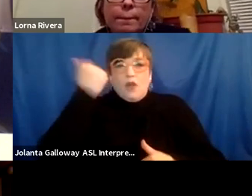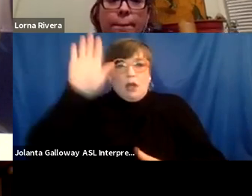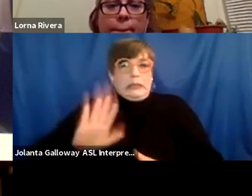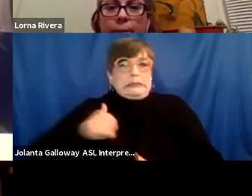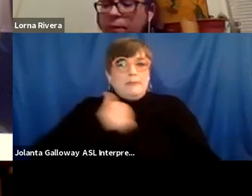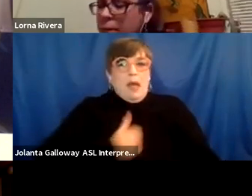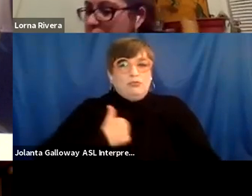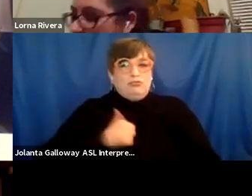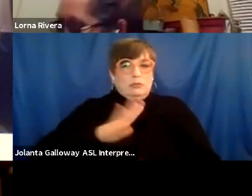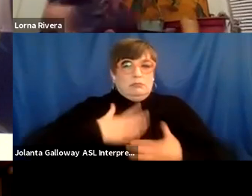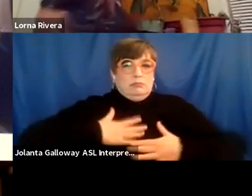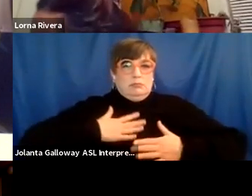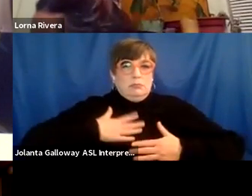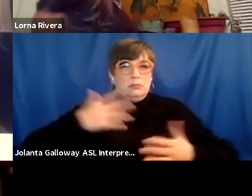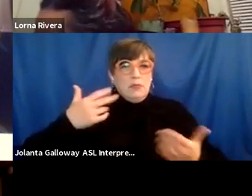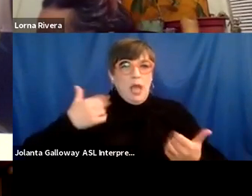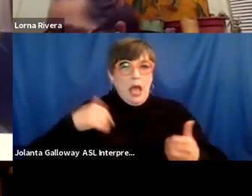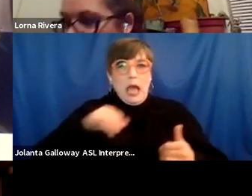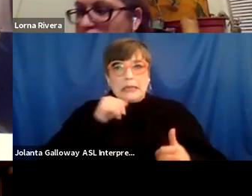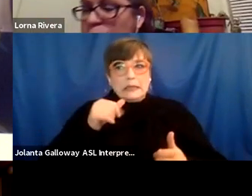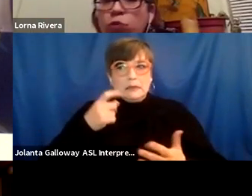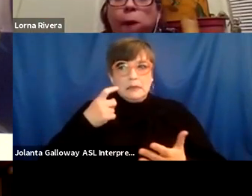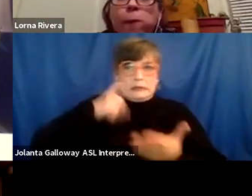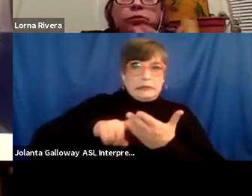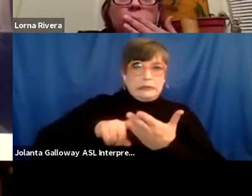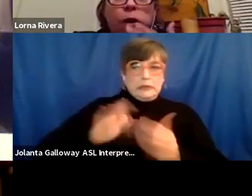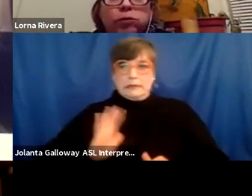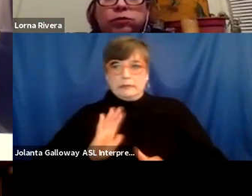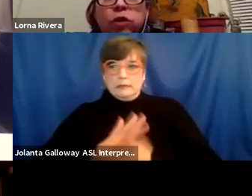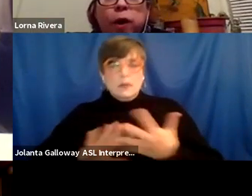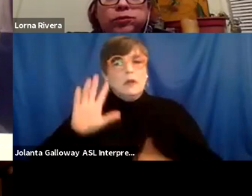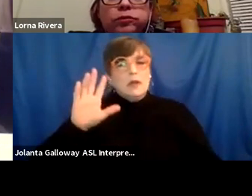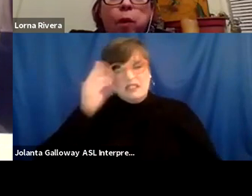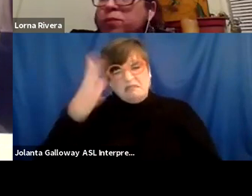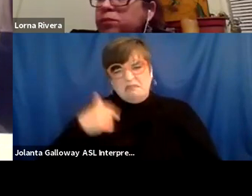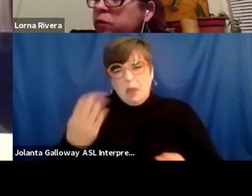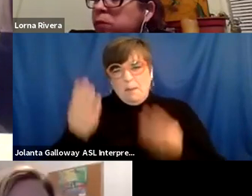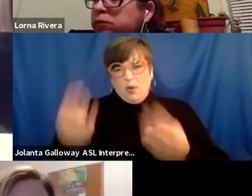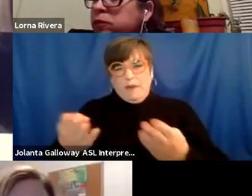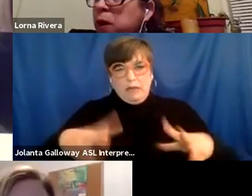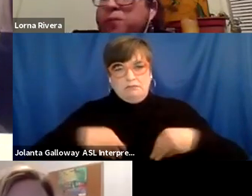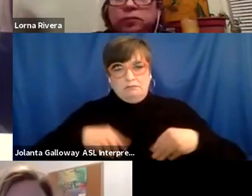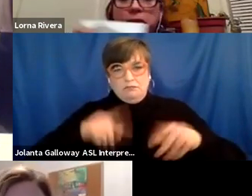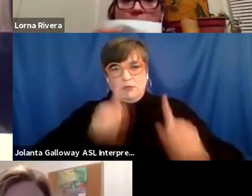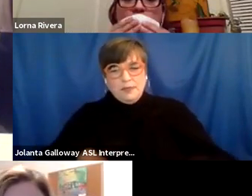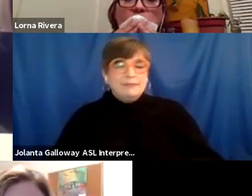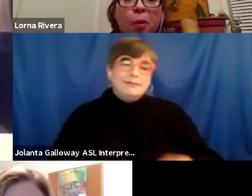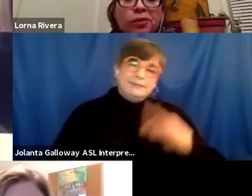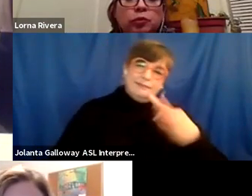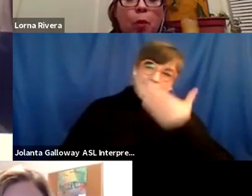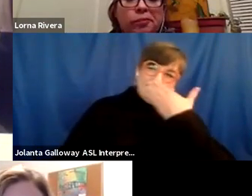for not being on top of the etiquette. And so moved, by the way, so moved. Thank you, Dr. Coleman. Is there a